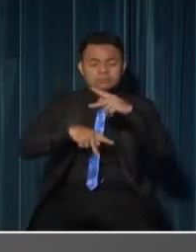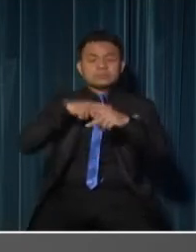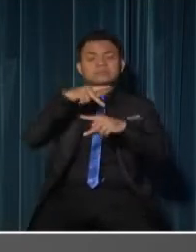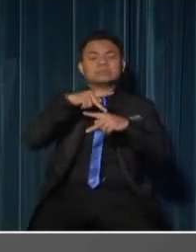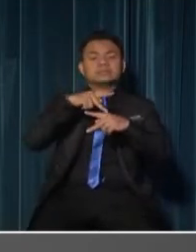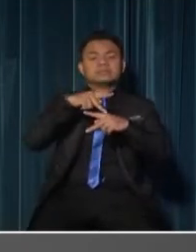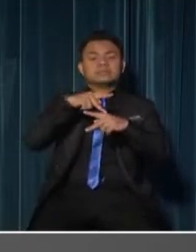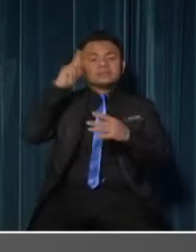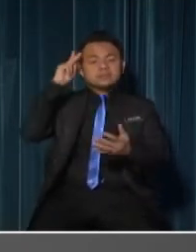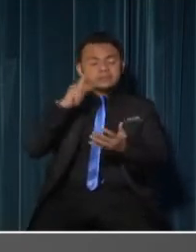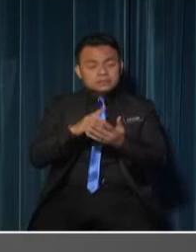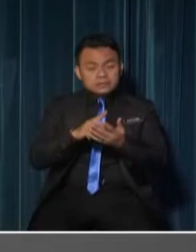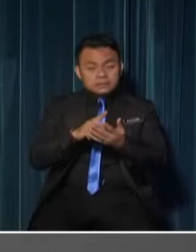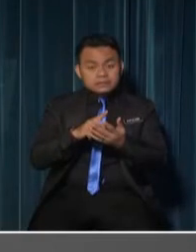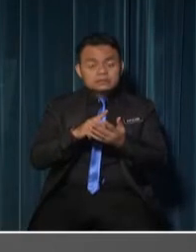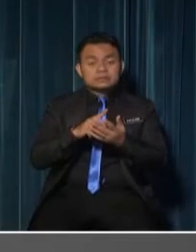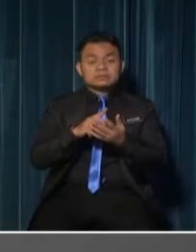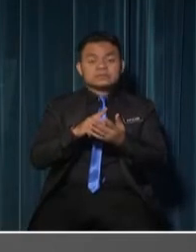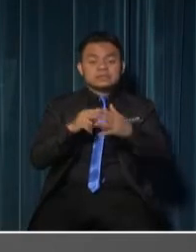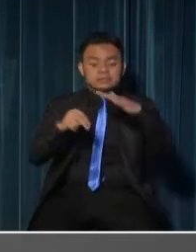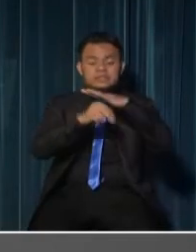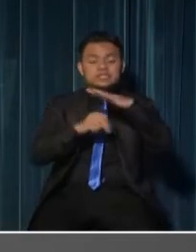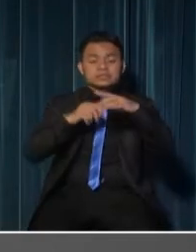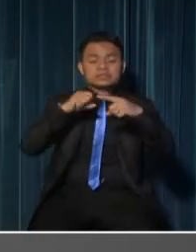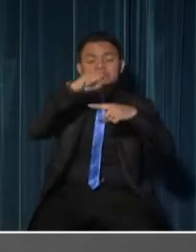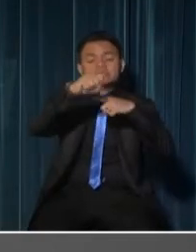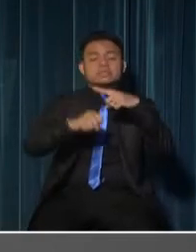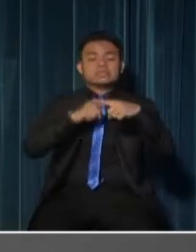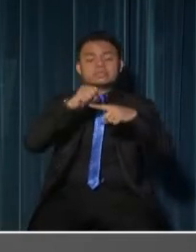known as natural satellites. The